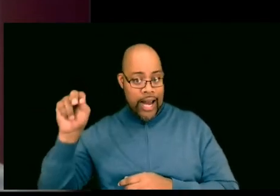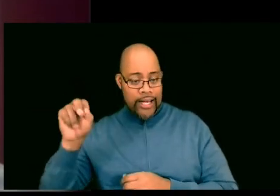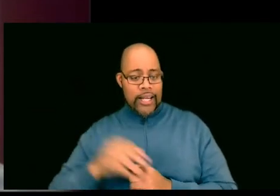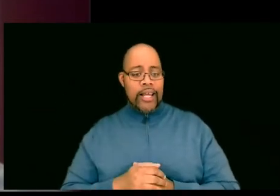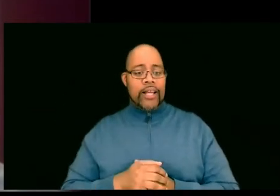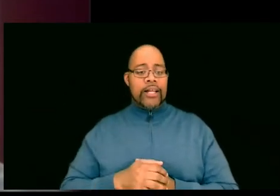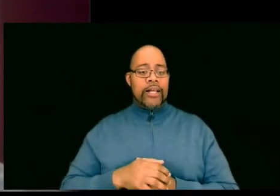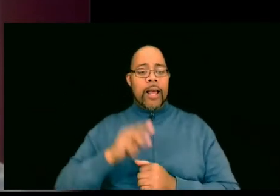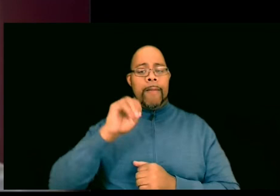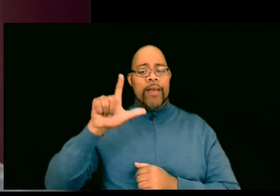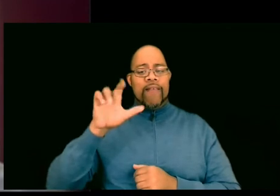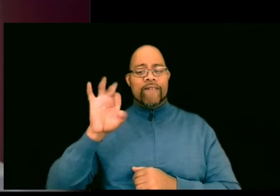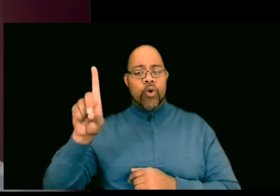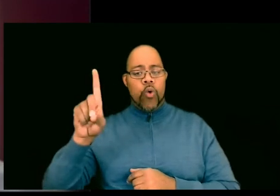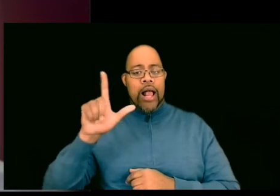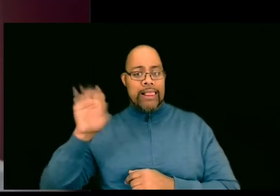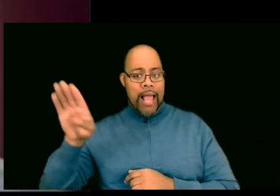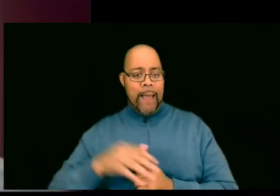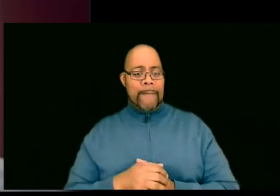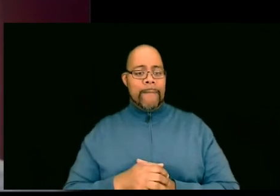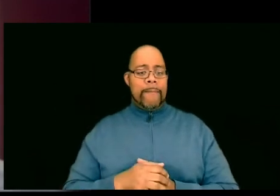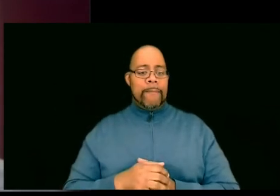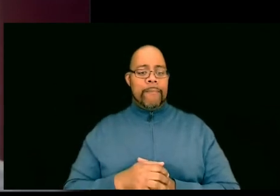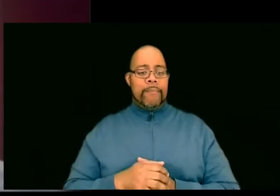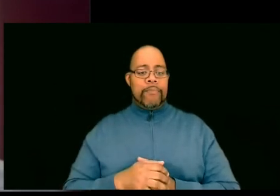and then we have labs in Connecticut, the Milford Laboratory,